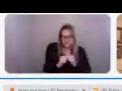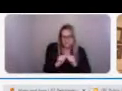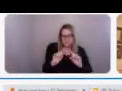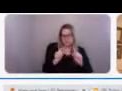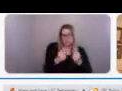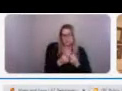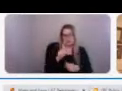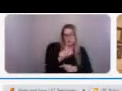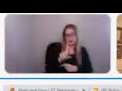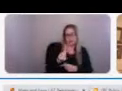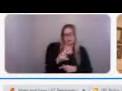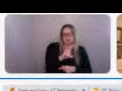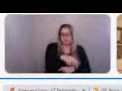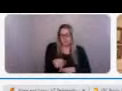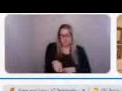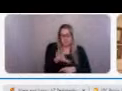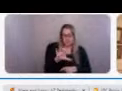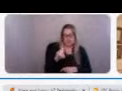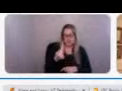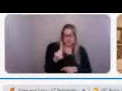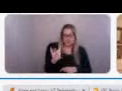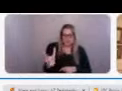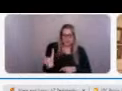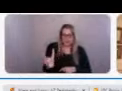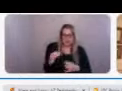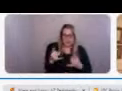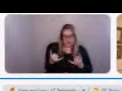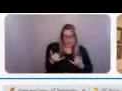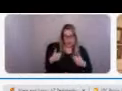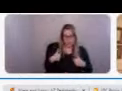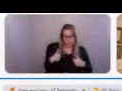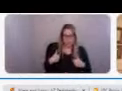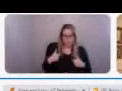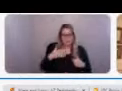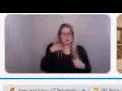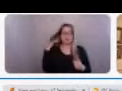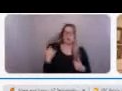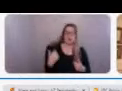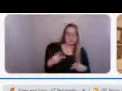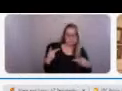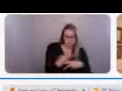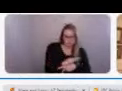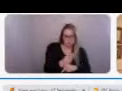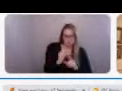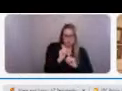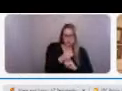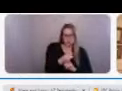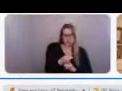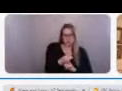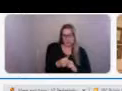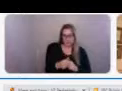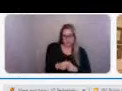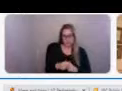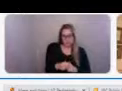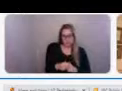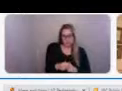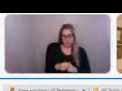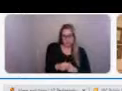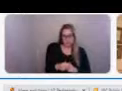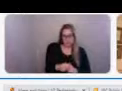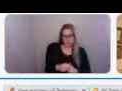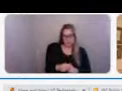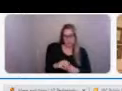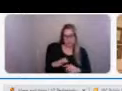ld ld22 or cd8 now you have us in a worse situation where you've taken the congressional